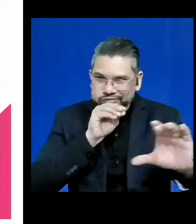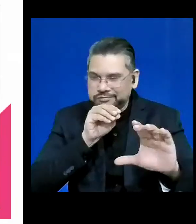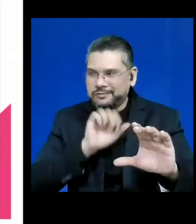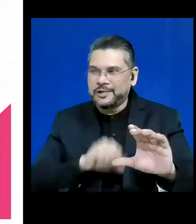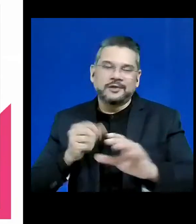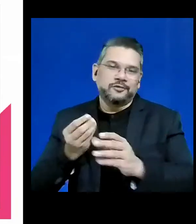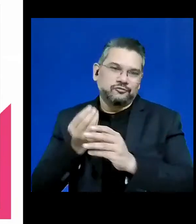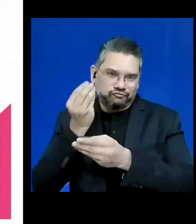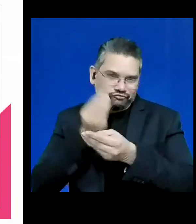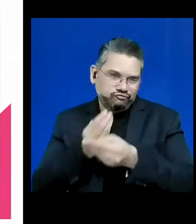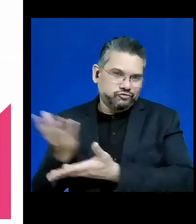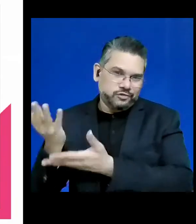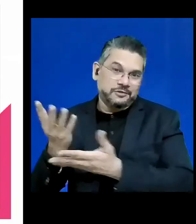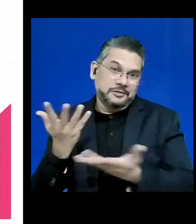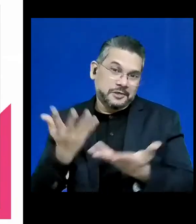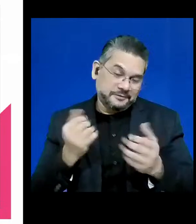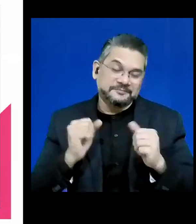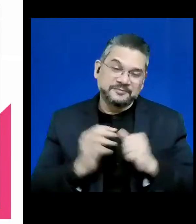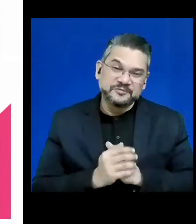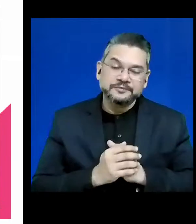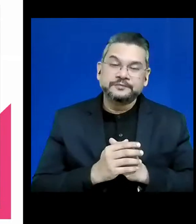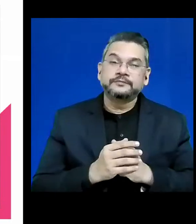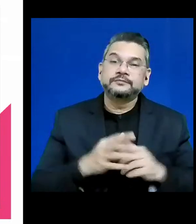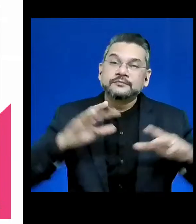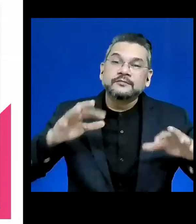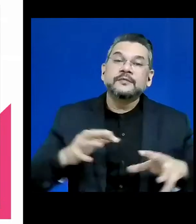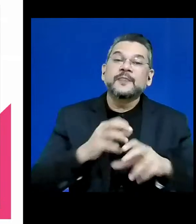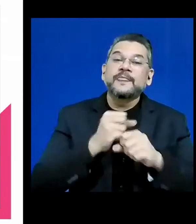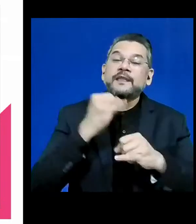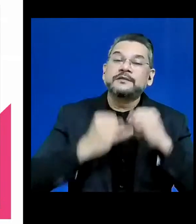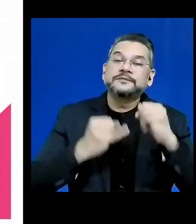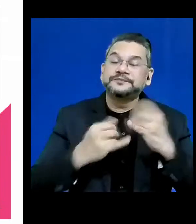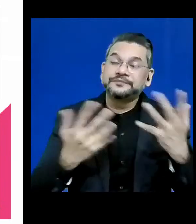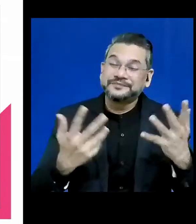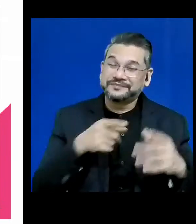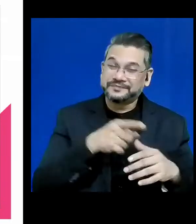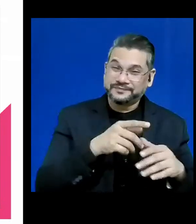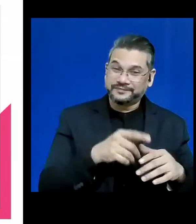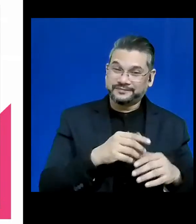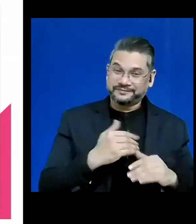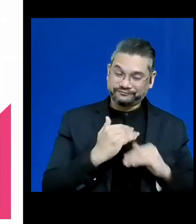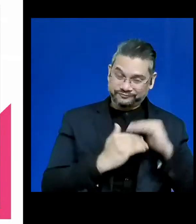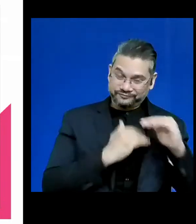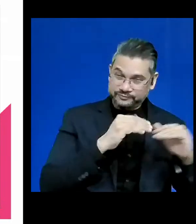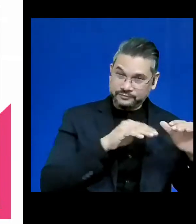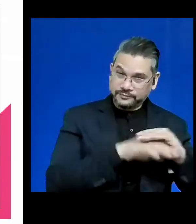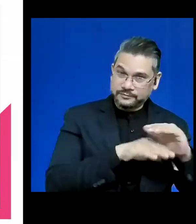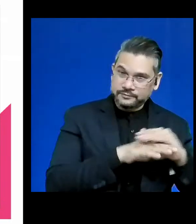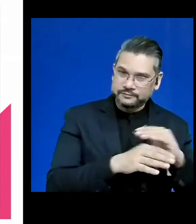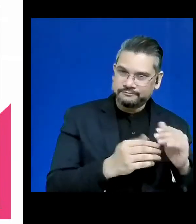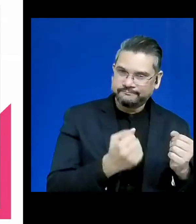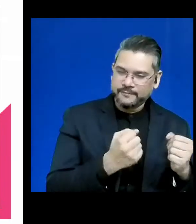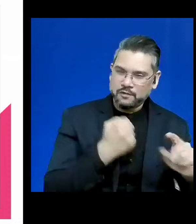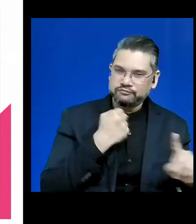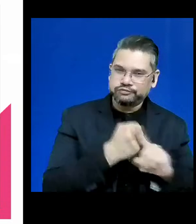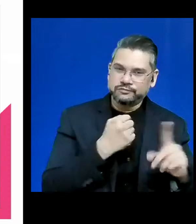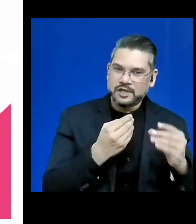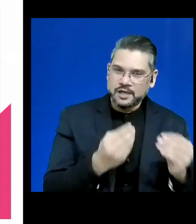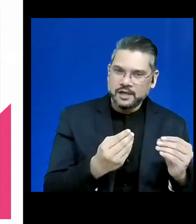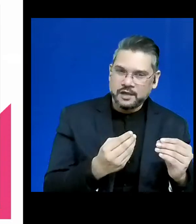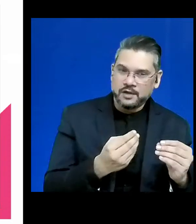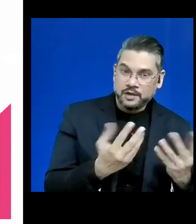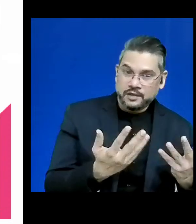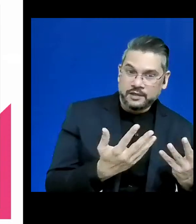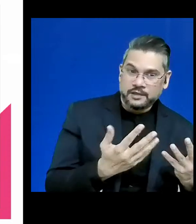So in conclusion, understanding how development impacts accessibility is key to helping build accessible experiences. And